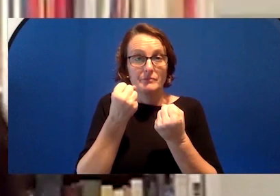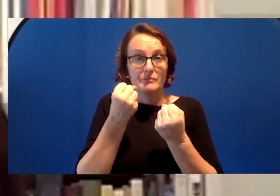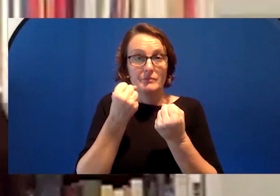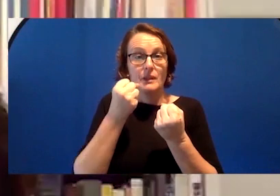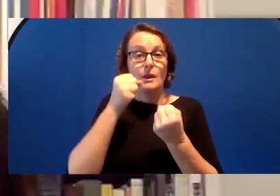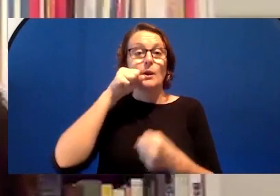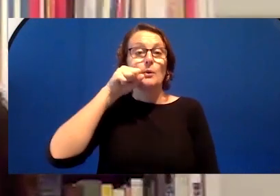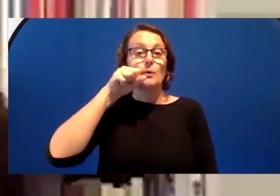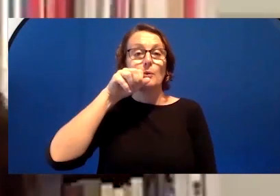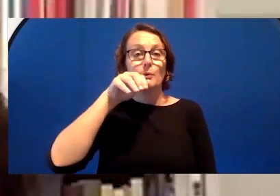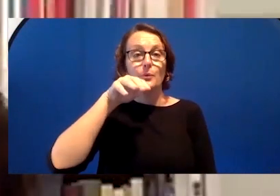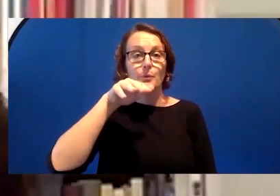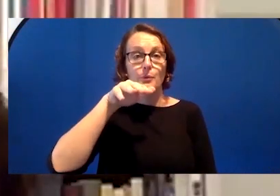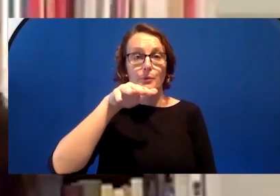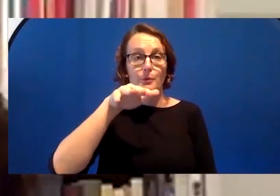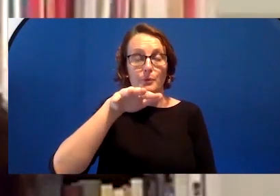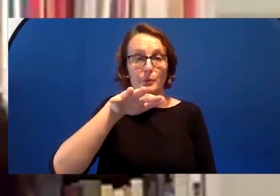and breathe out.